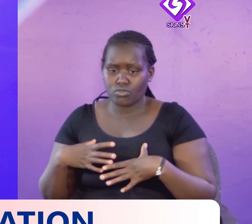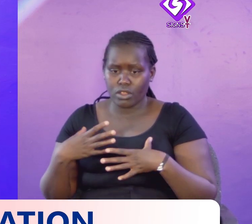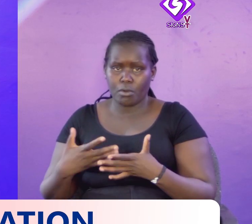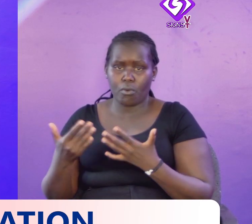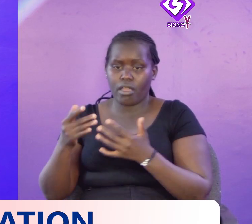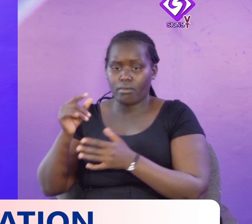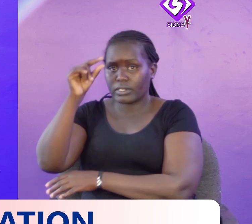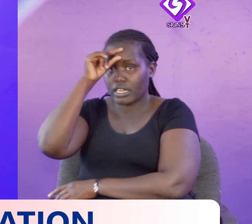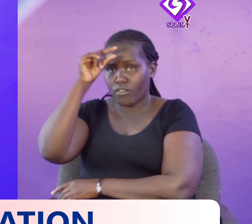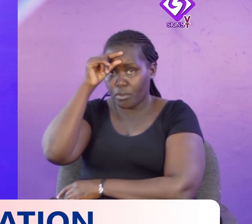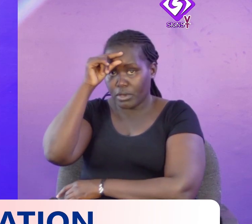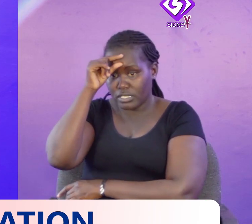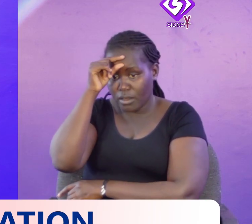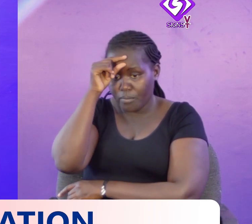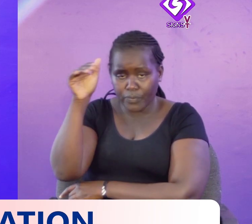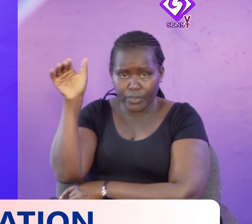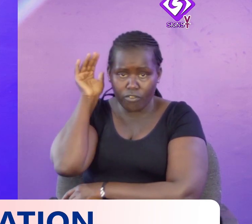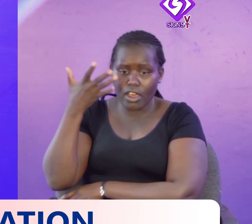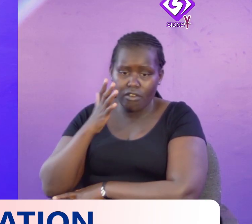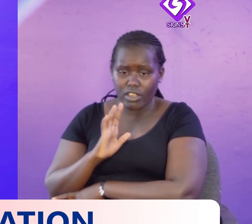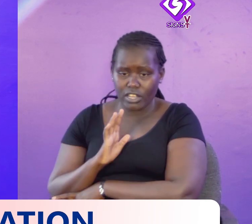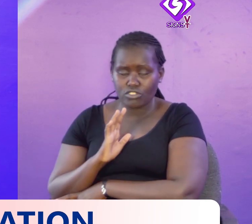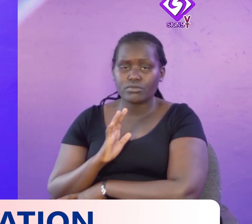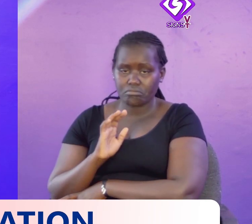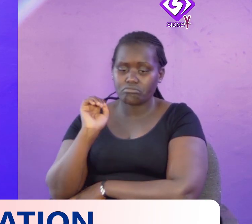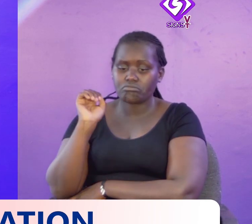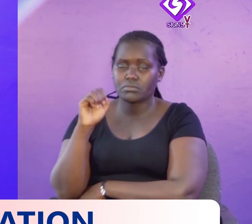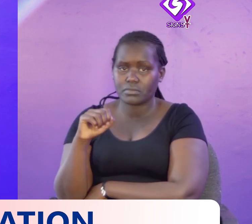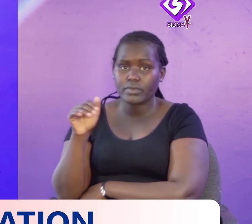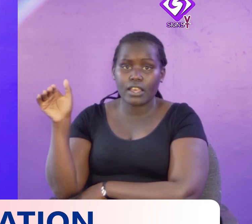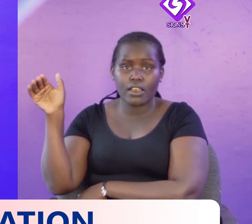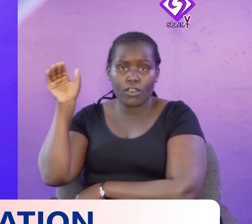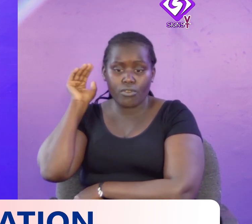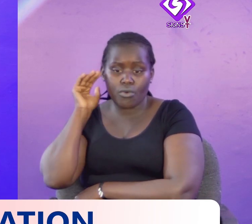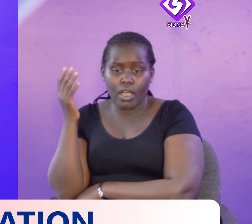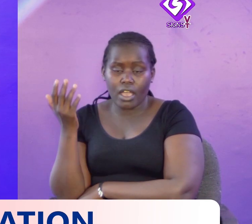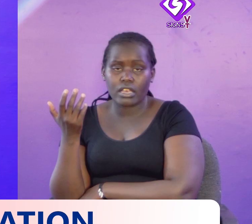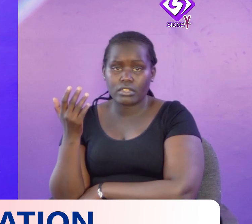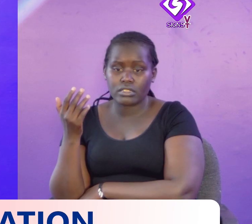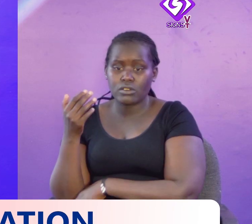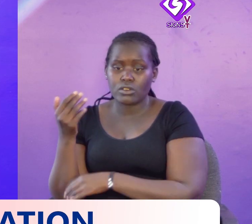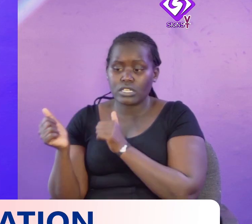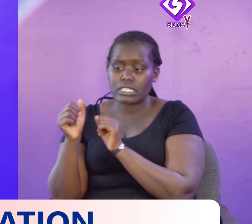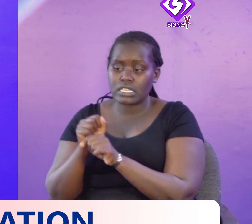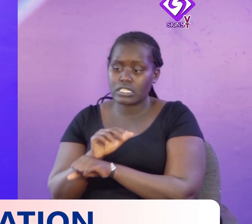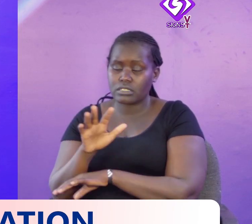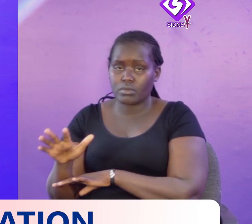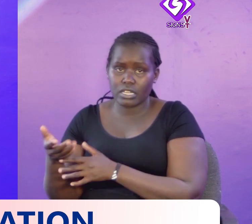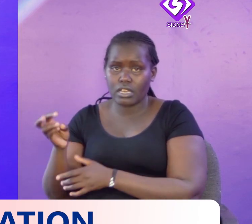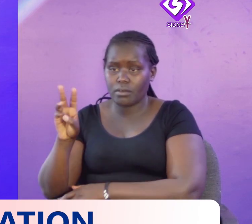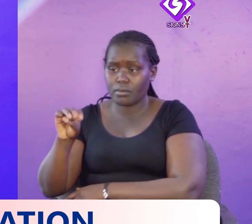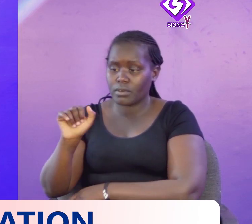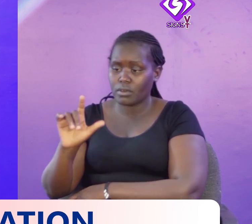government? You've heard of? Yes, yes. Yes. You heard the other day, it's viral, Malala saying